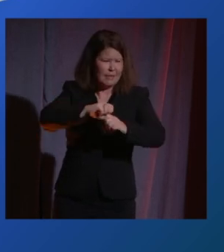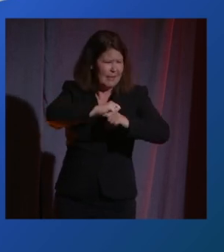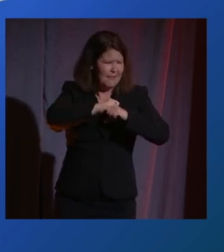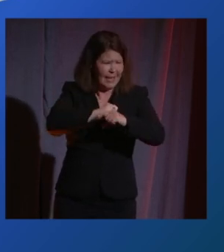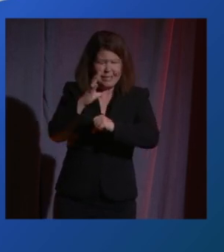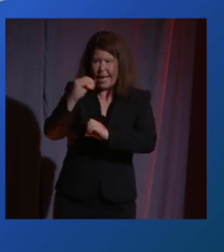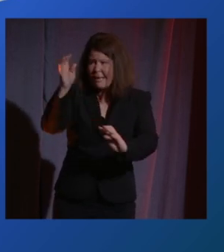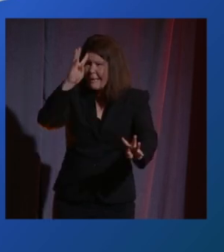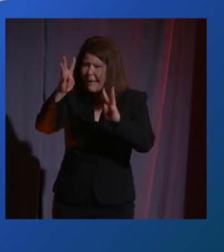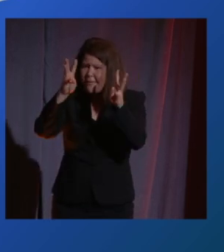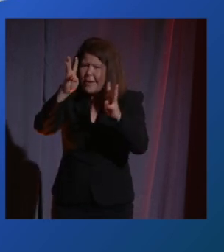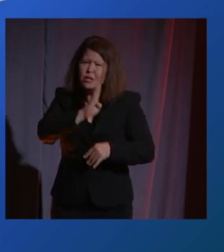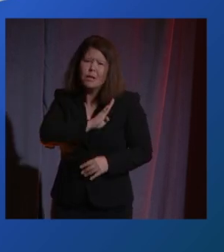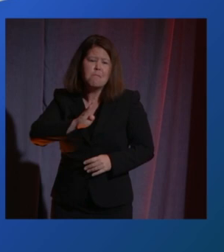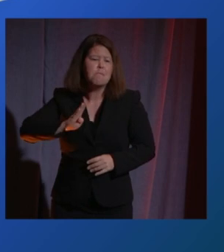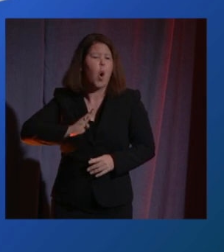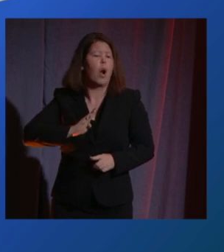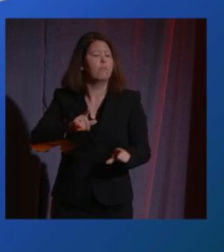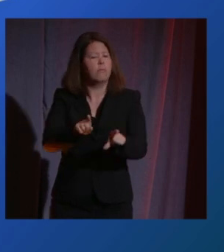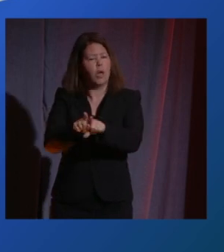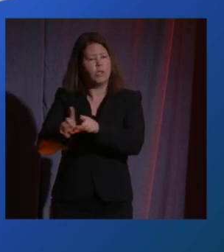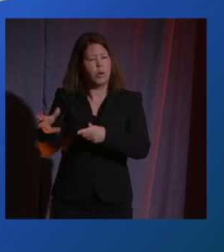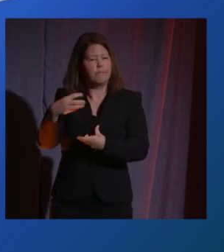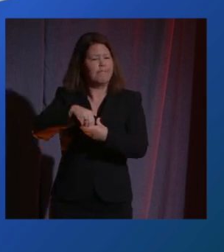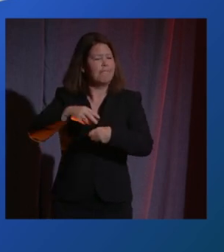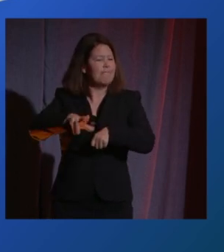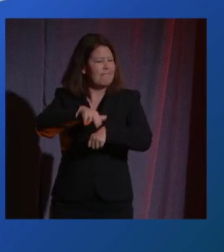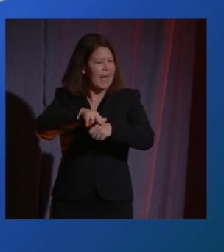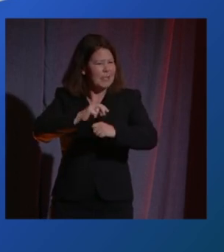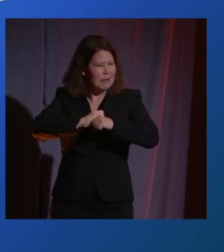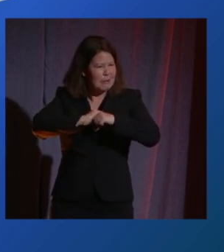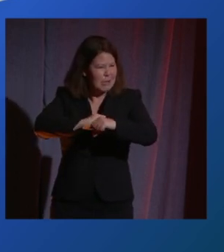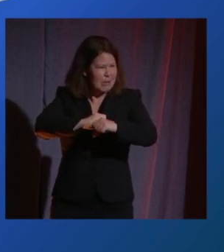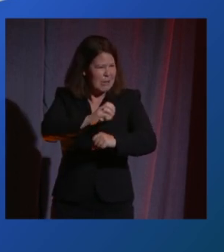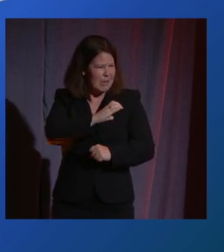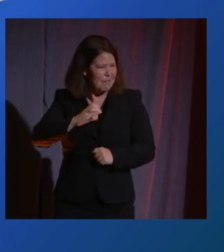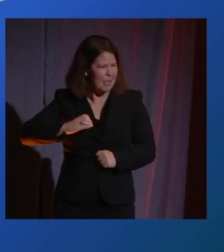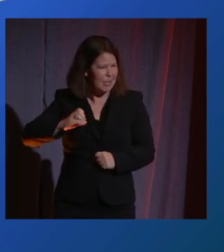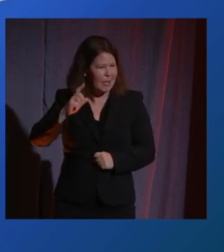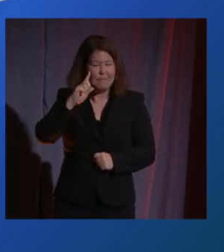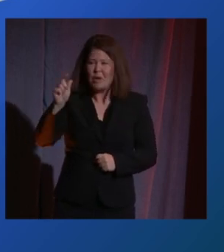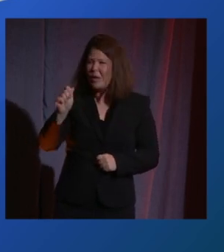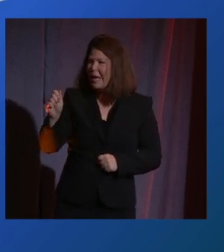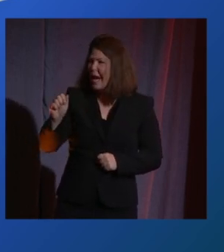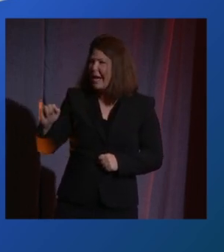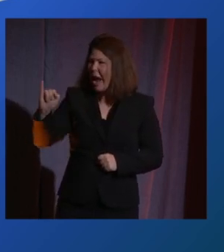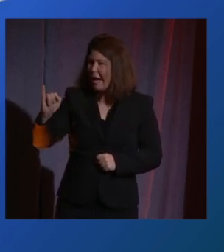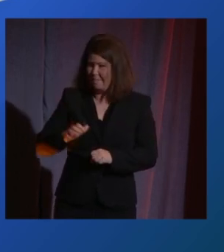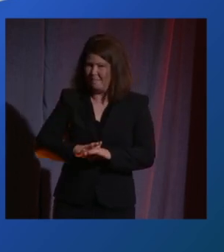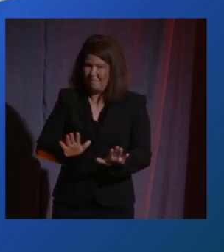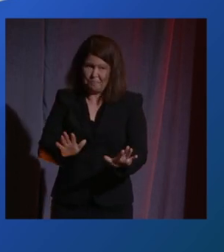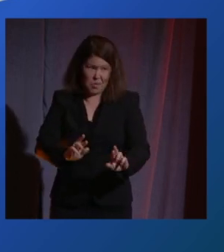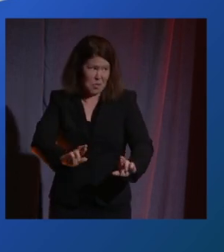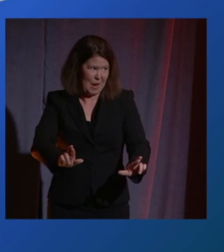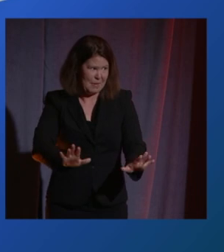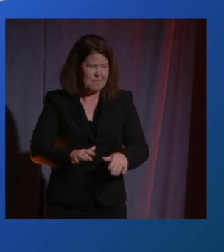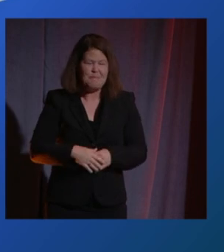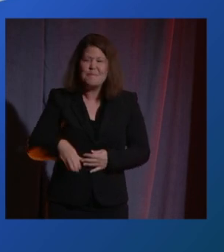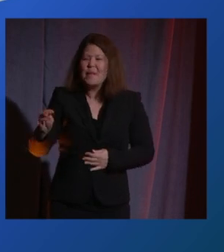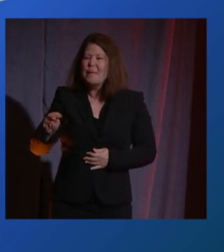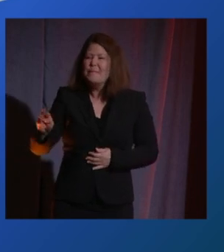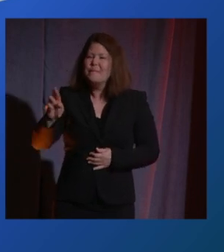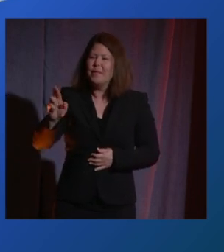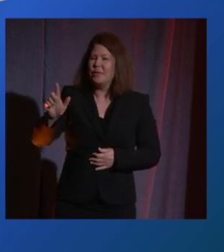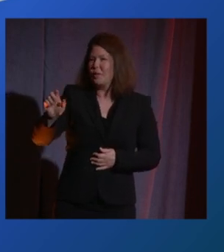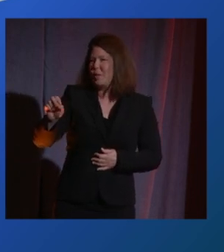commissioner on the National Security Commission on artificial intelligence listen to this Mr Louie is